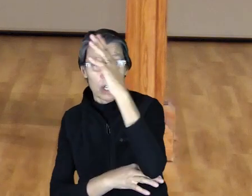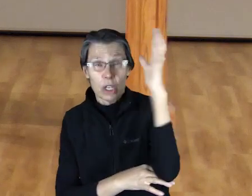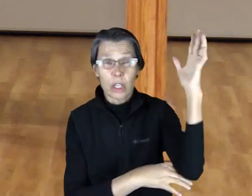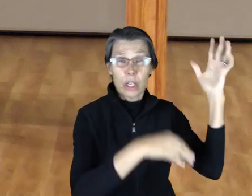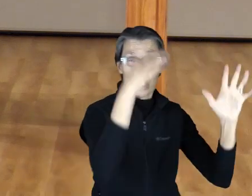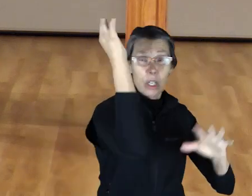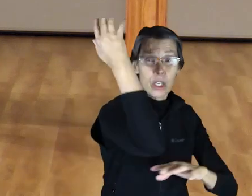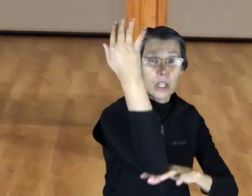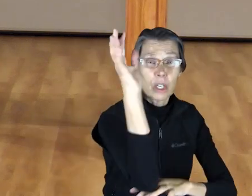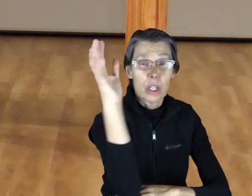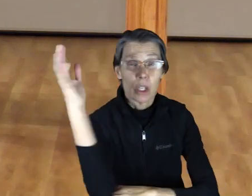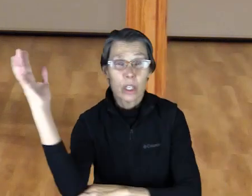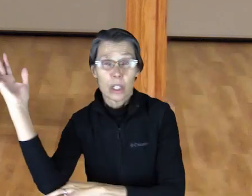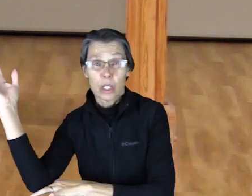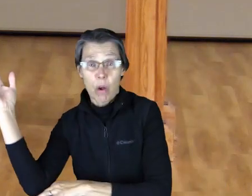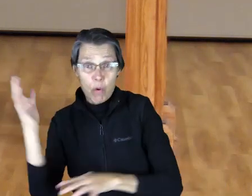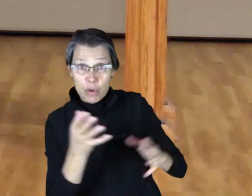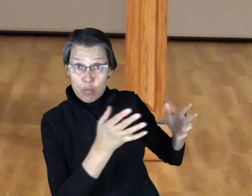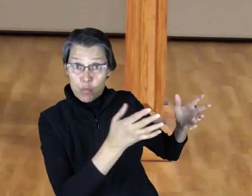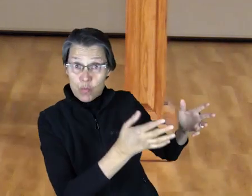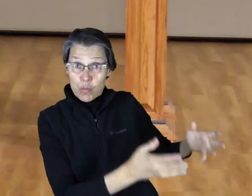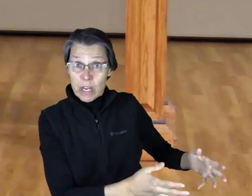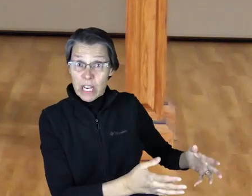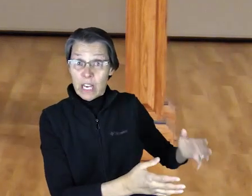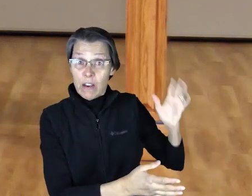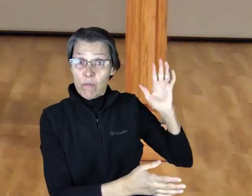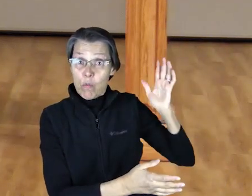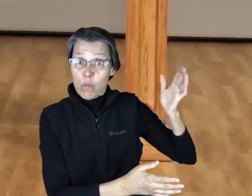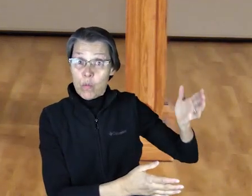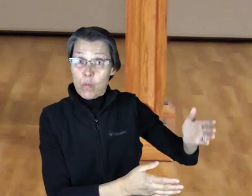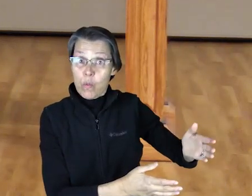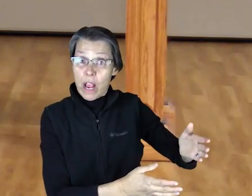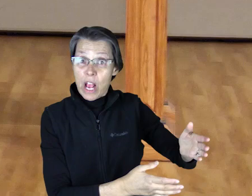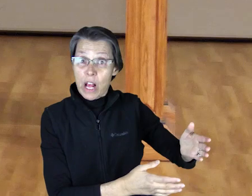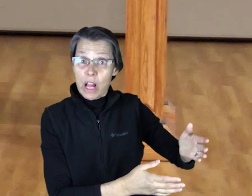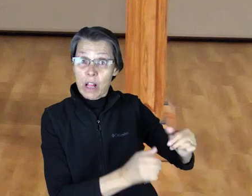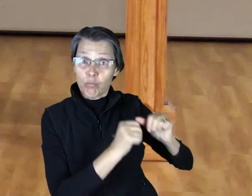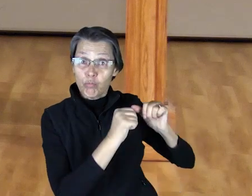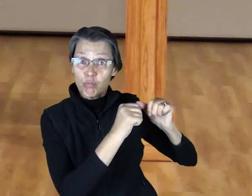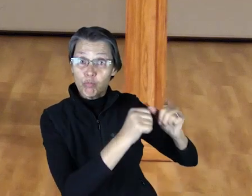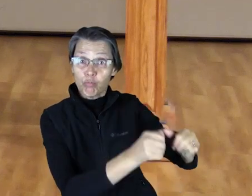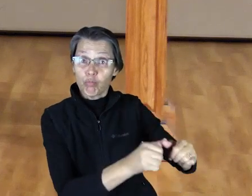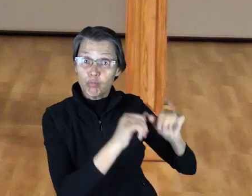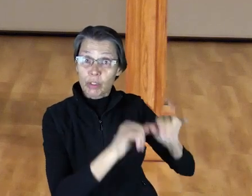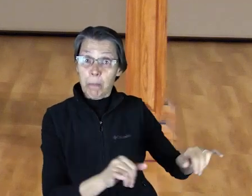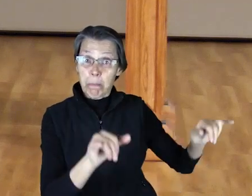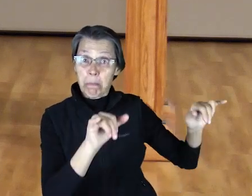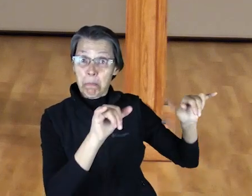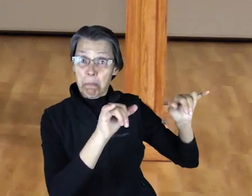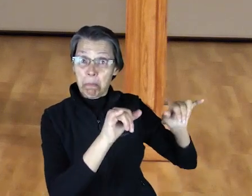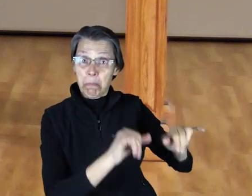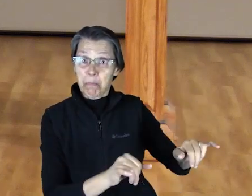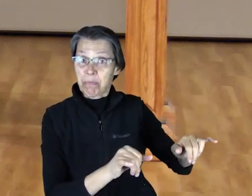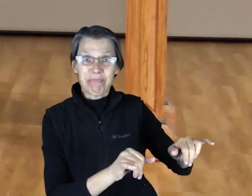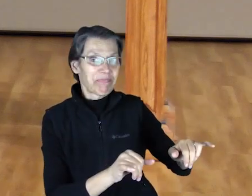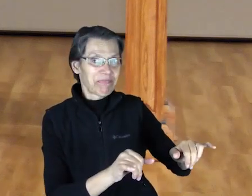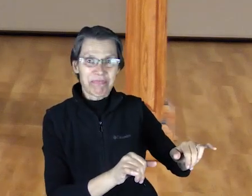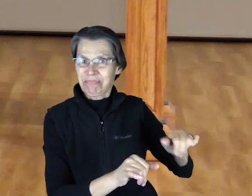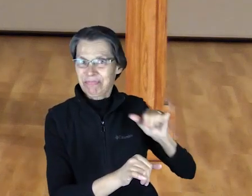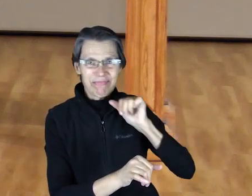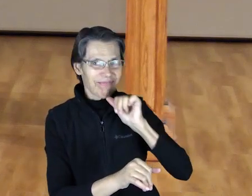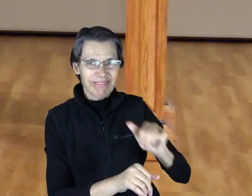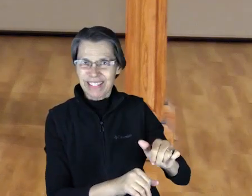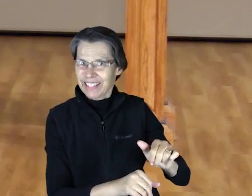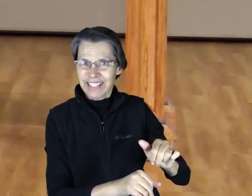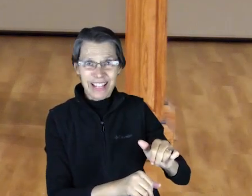left. That part of the growth of the jungle is to consume and assimilate everything that is left on the